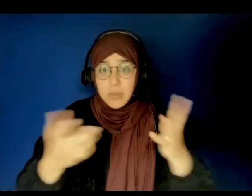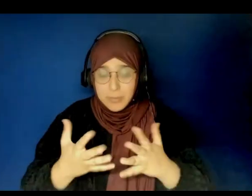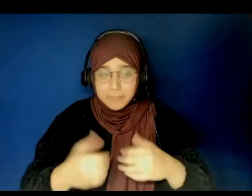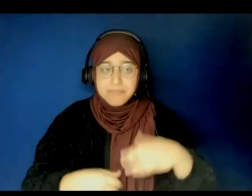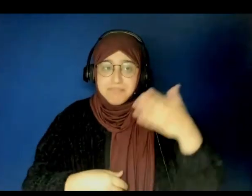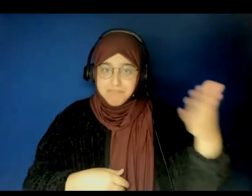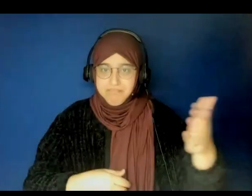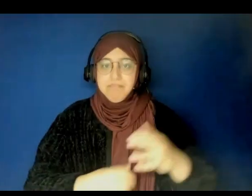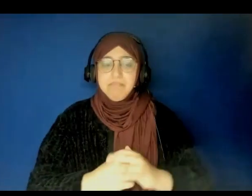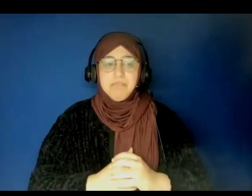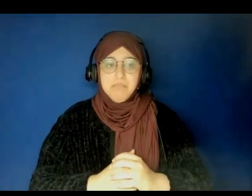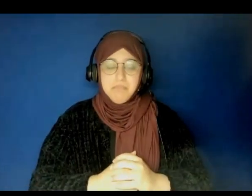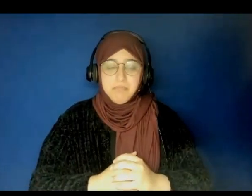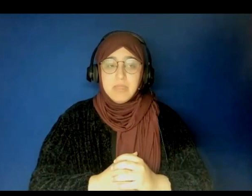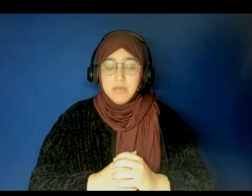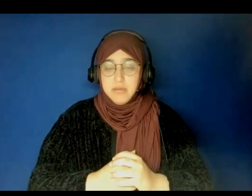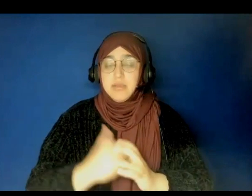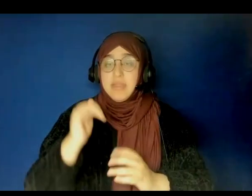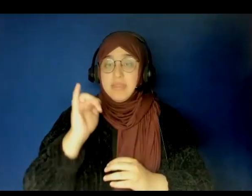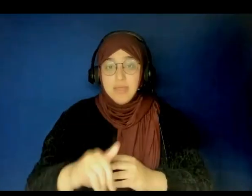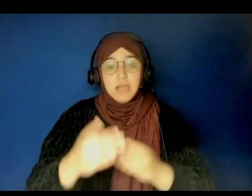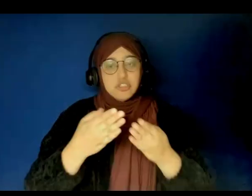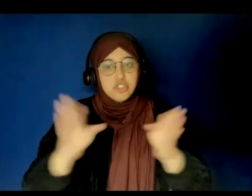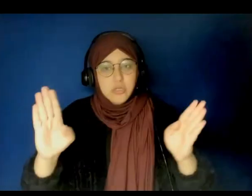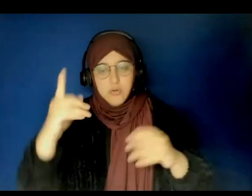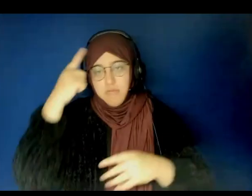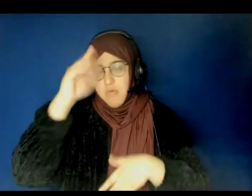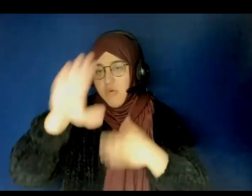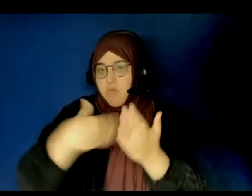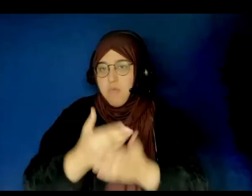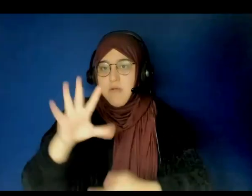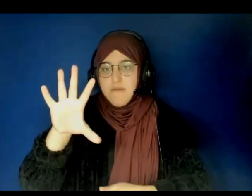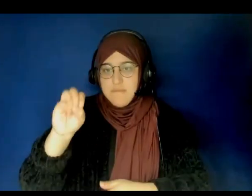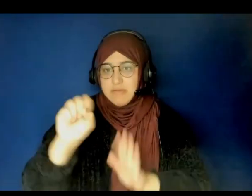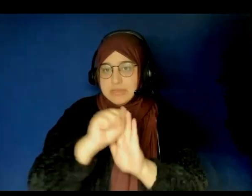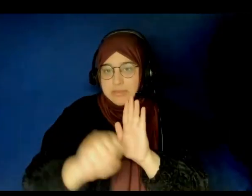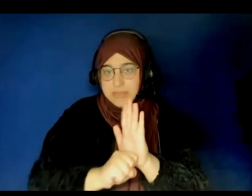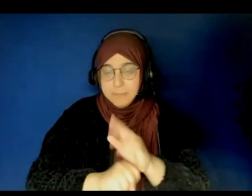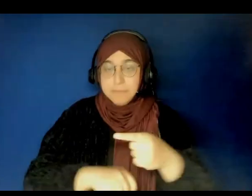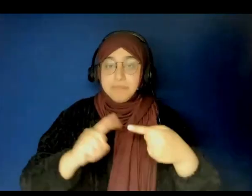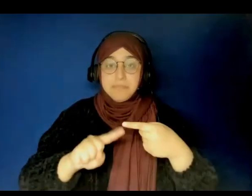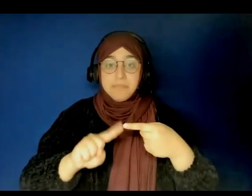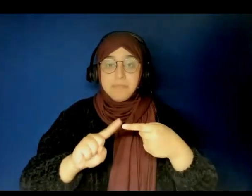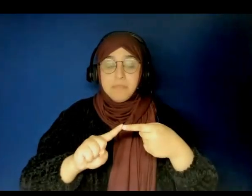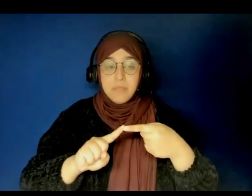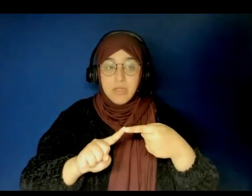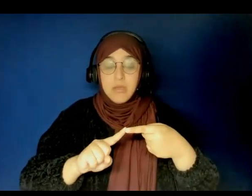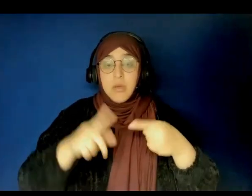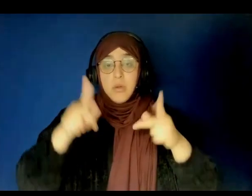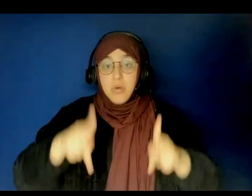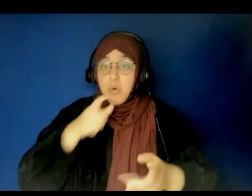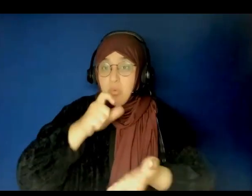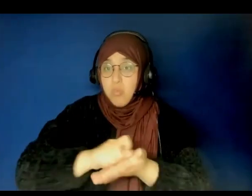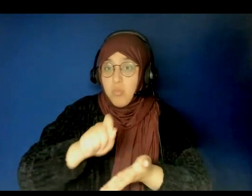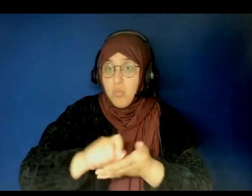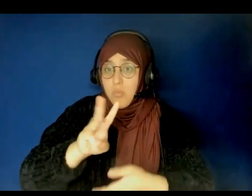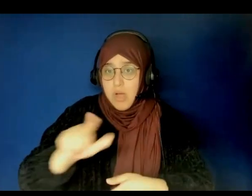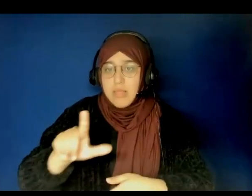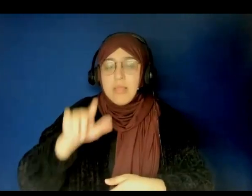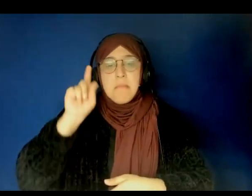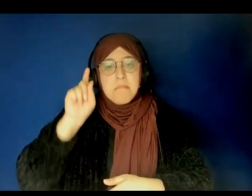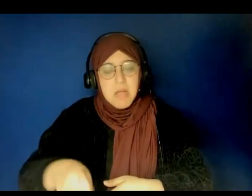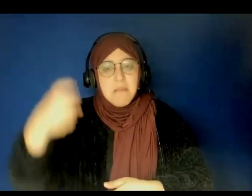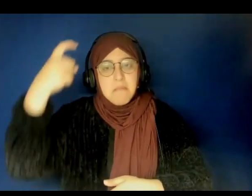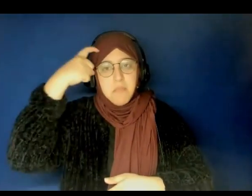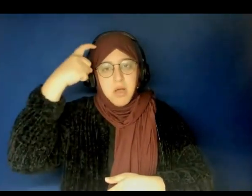And this is general for all 50 states. Number one, the person writing the will must be mentally competent. They must be